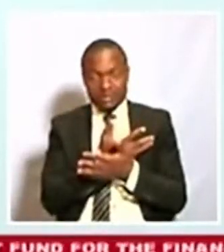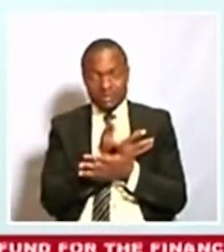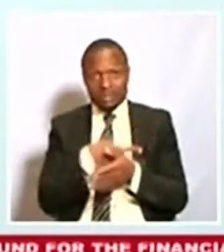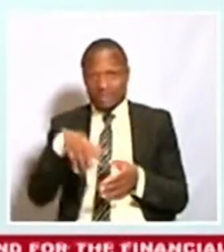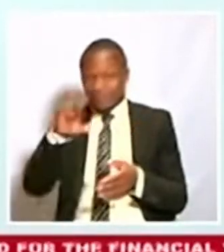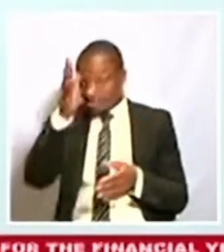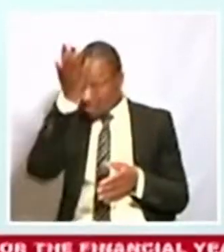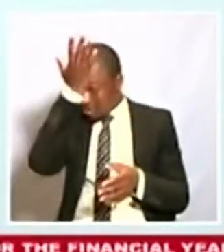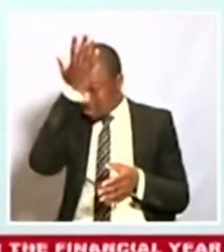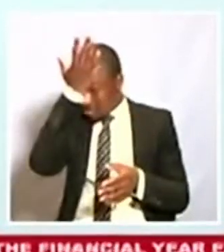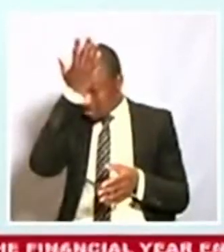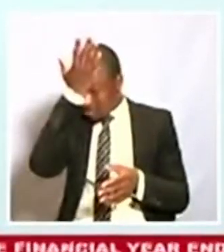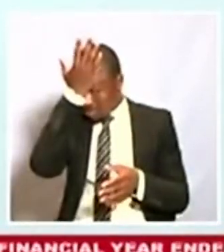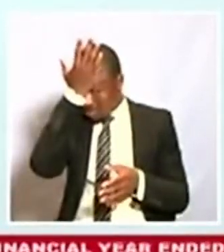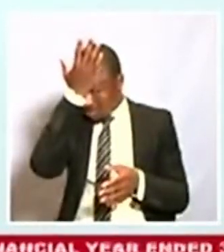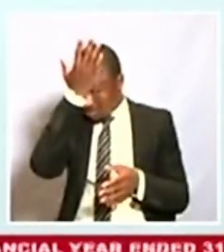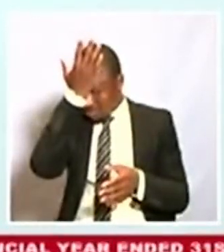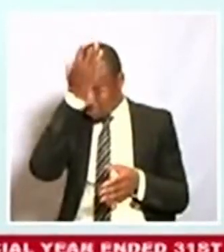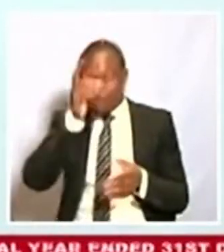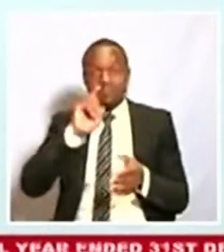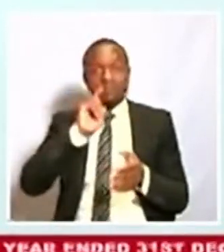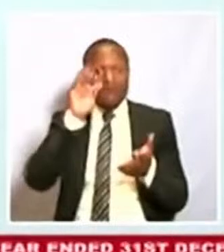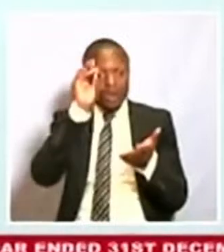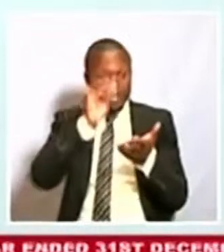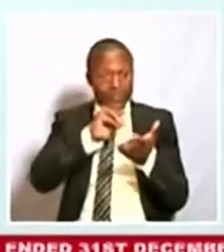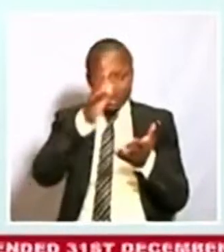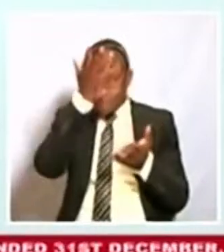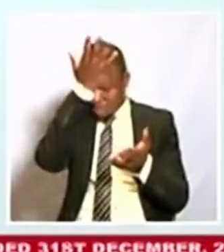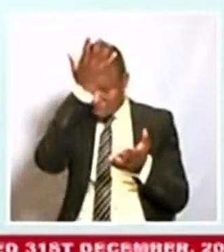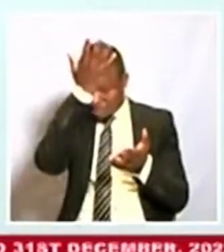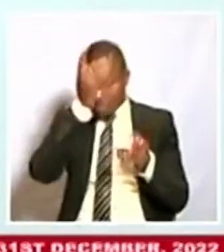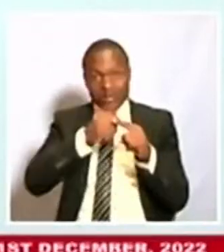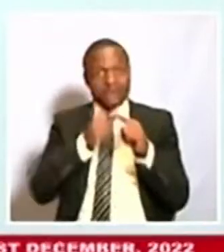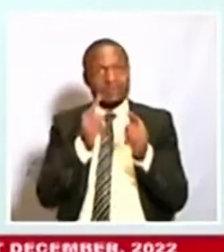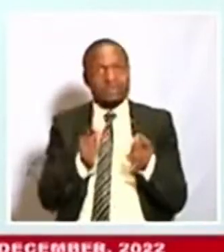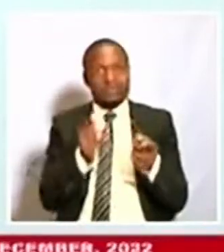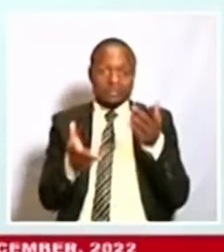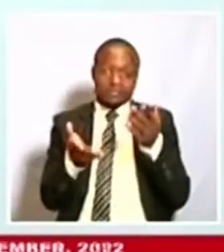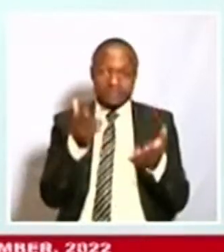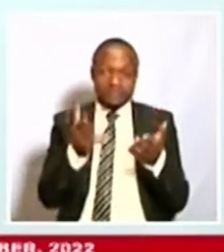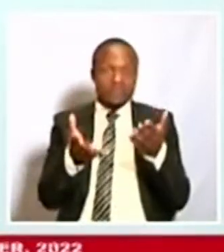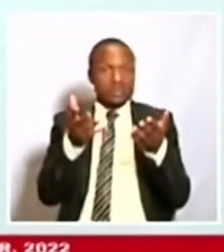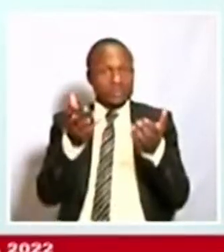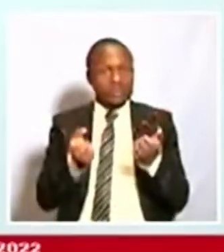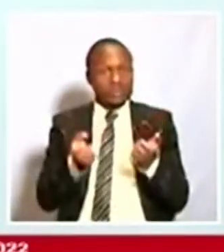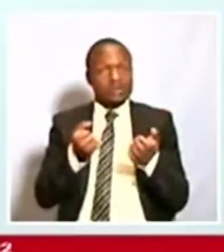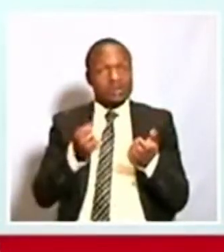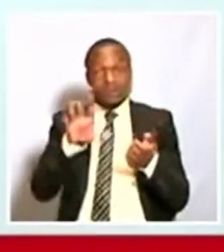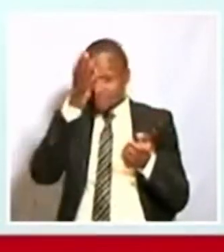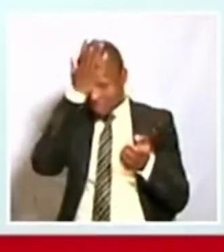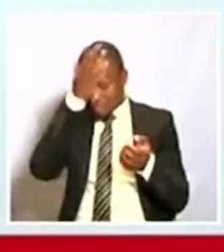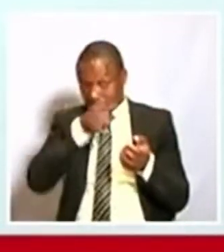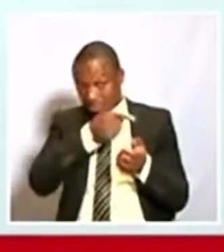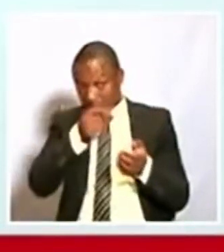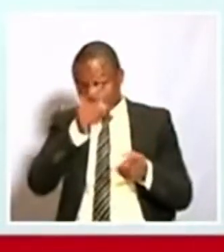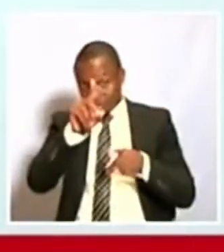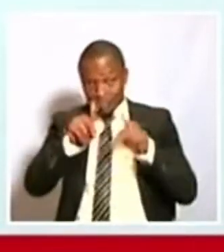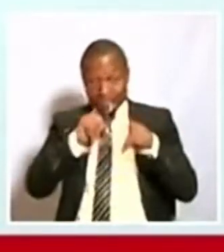date that, although he was supposed to put the date when he signed, but he maybe wanted the date that these people